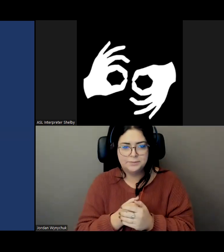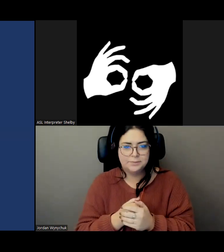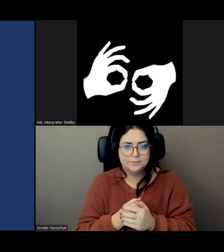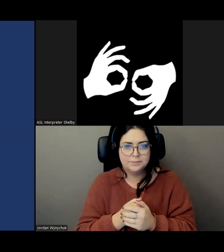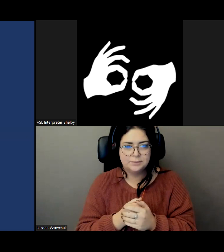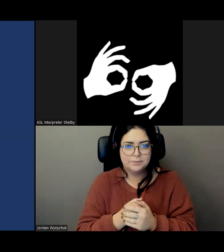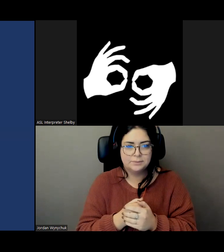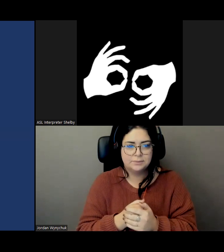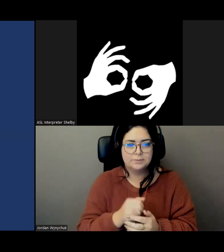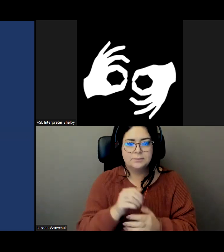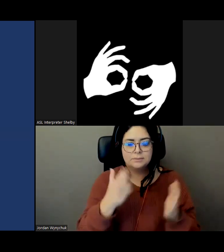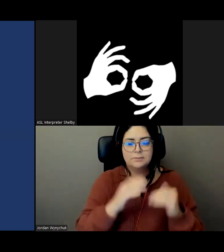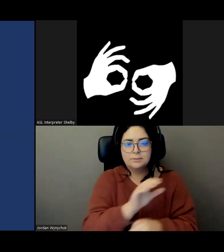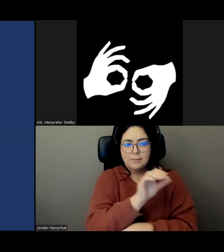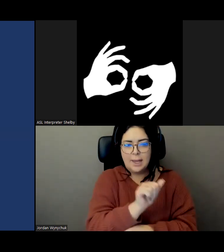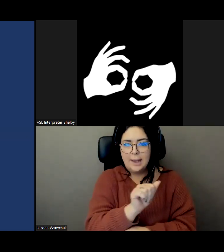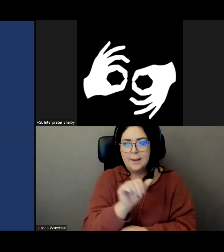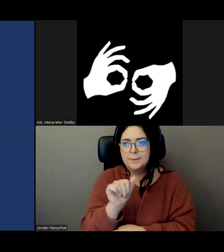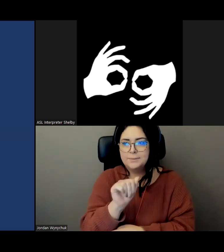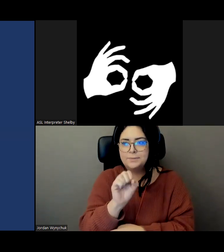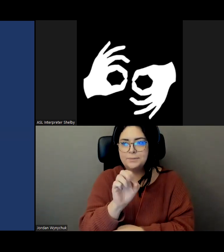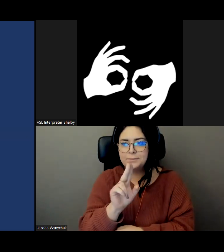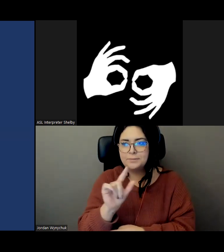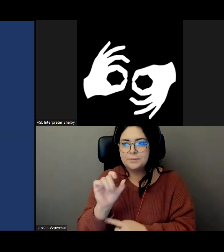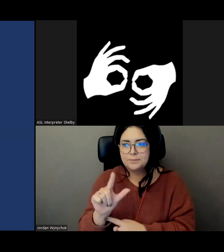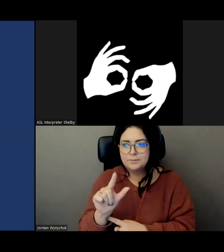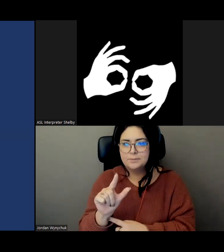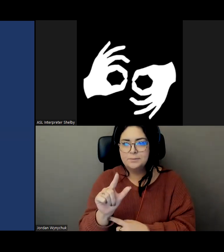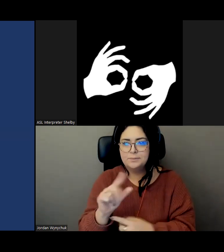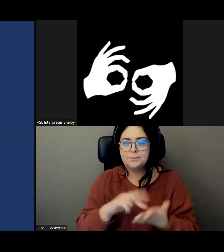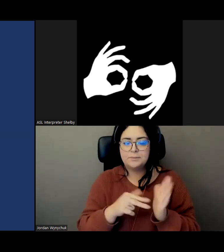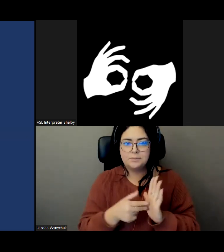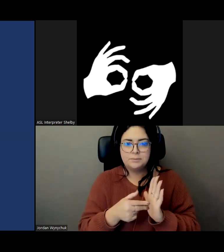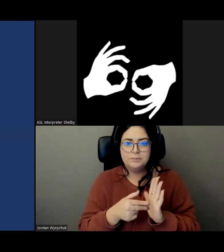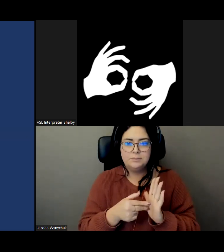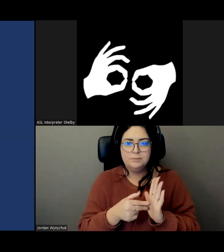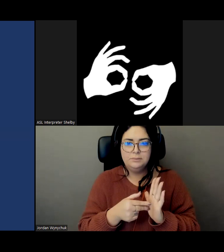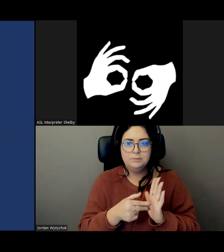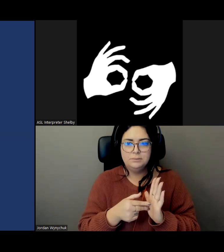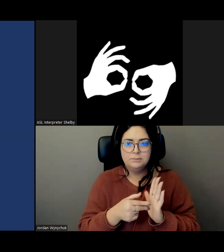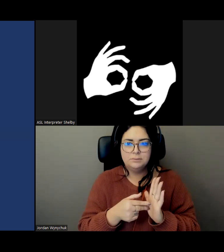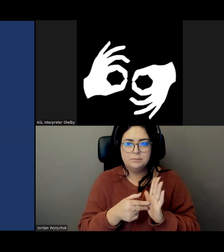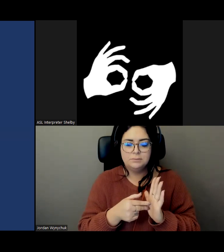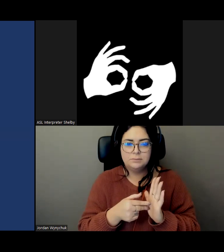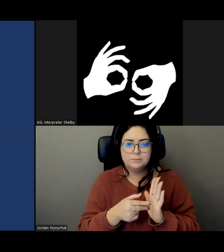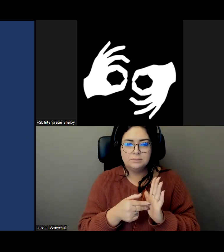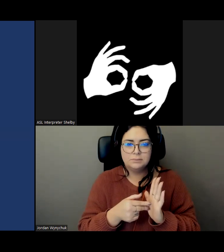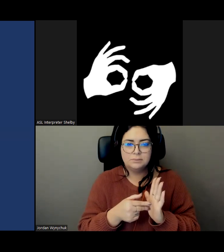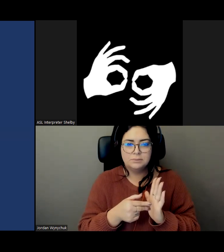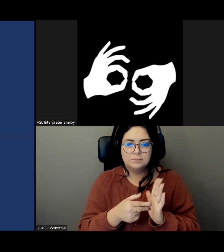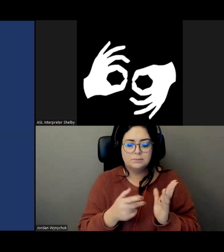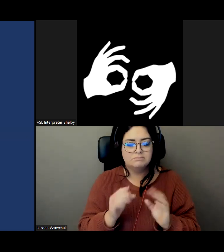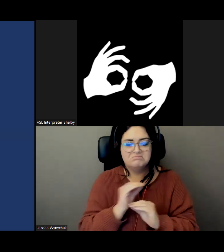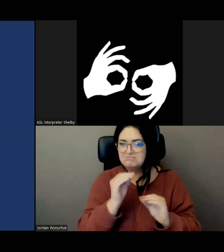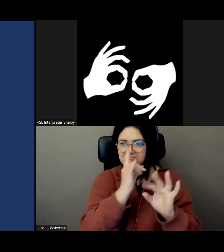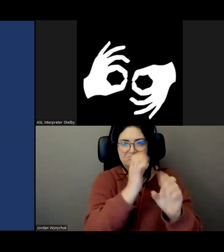then asexual is anyone that is they have very little to no attraction to